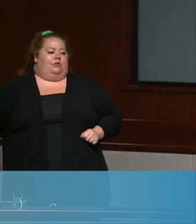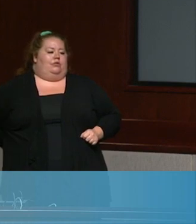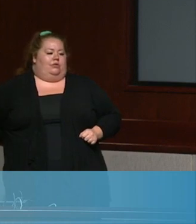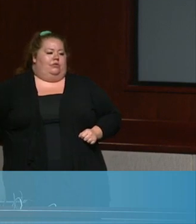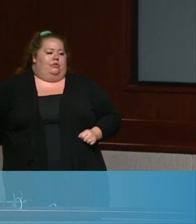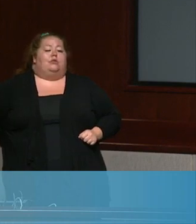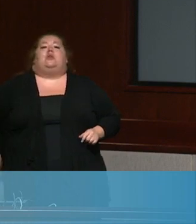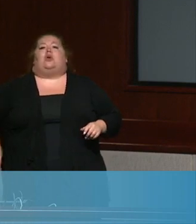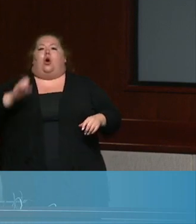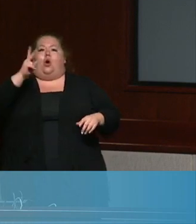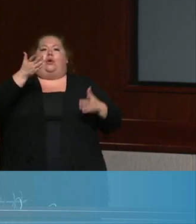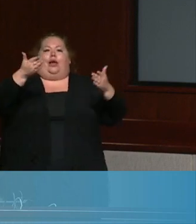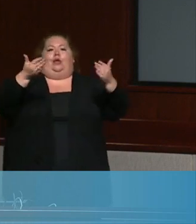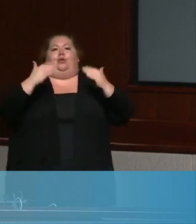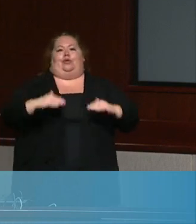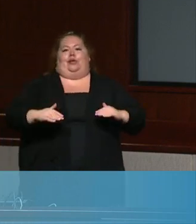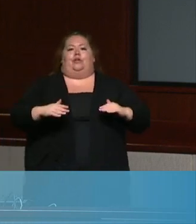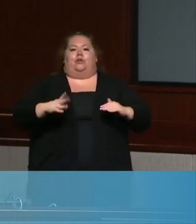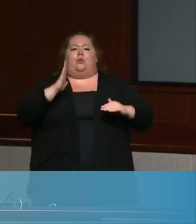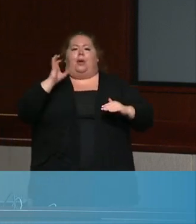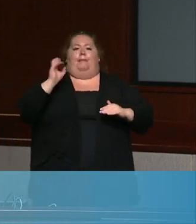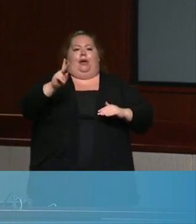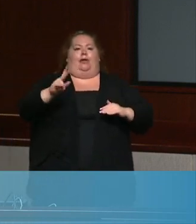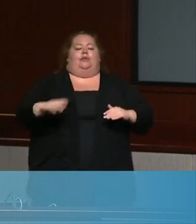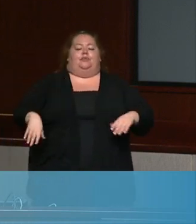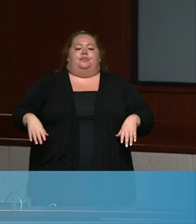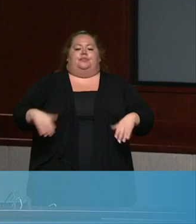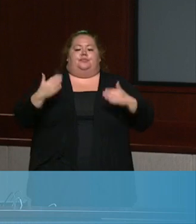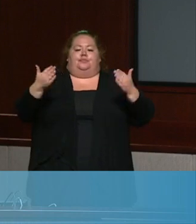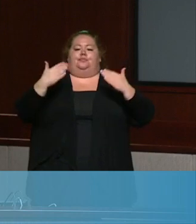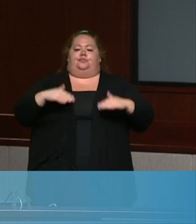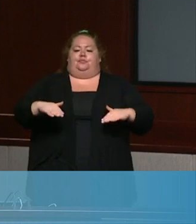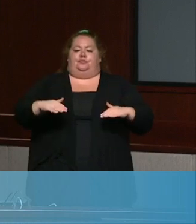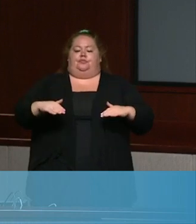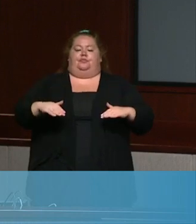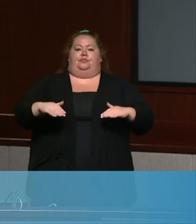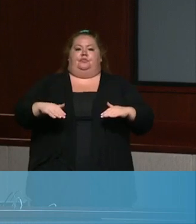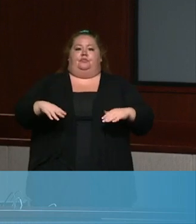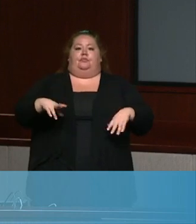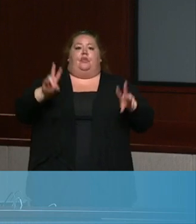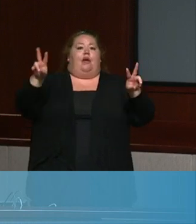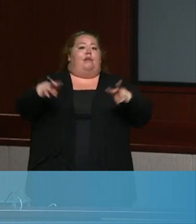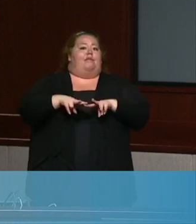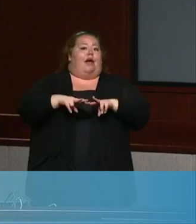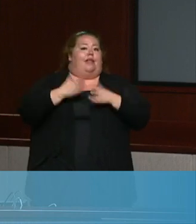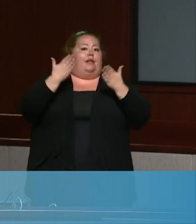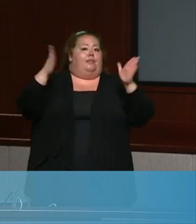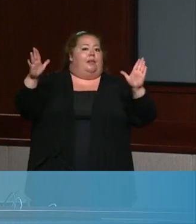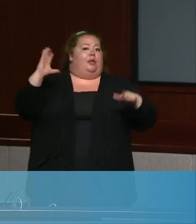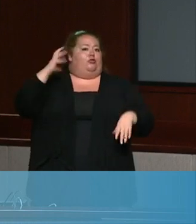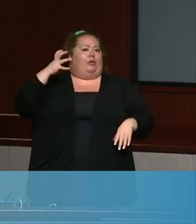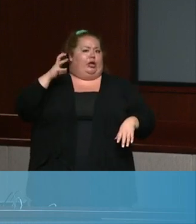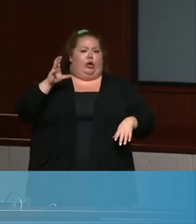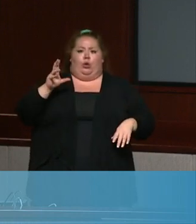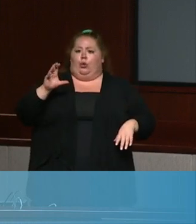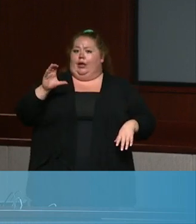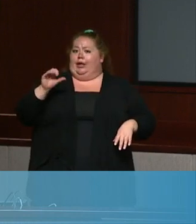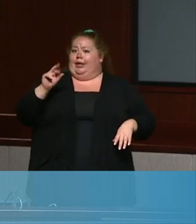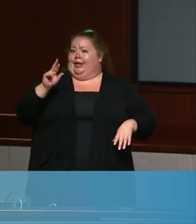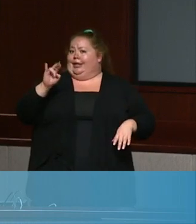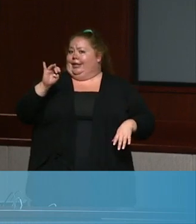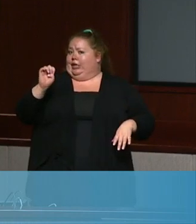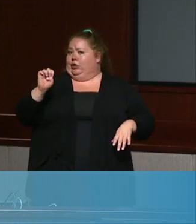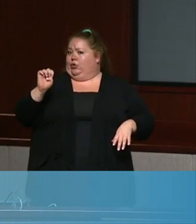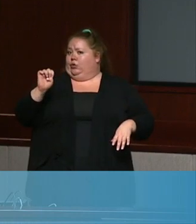Okay, we're going to go on to the next one. If we need to, we can come back. Our next outlet is Valley Public Radio. I believe we have Carrie on the line.